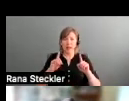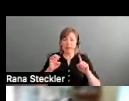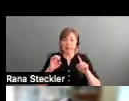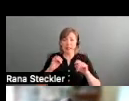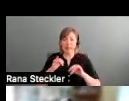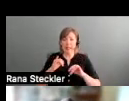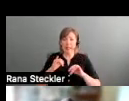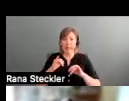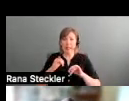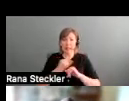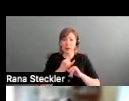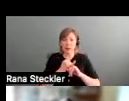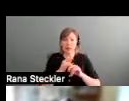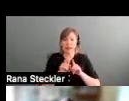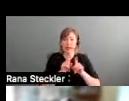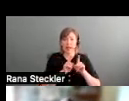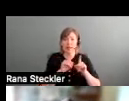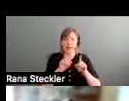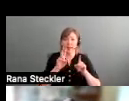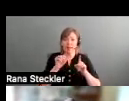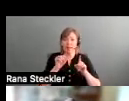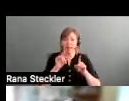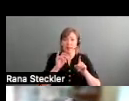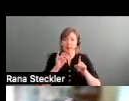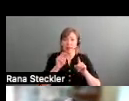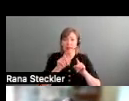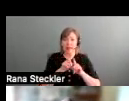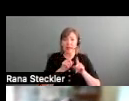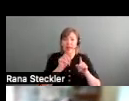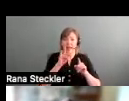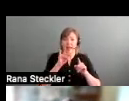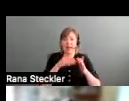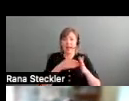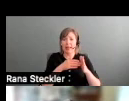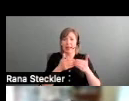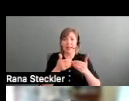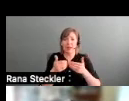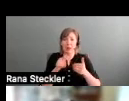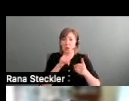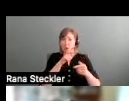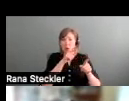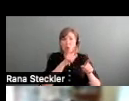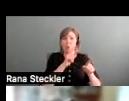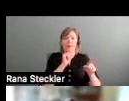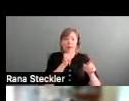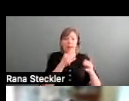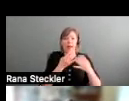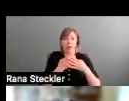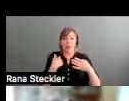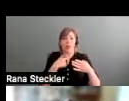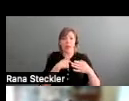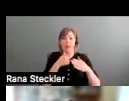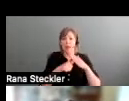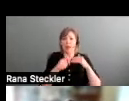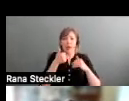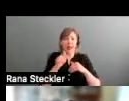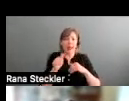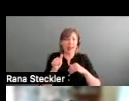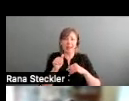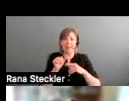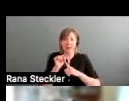deinstitutionalization as abolition, as anti-segregation, as you will not incarcerate us under any